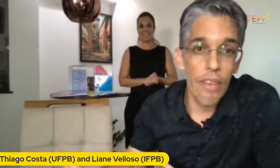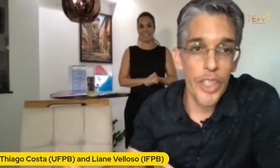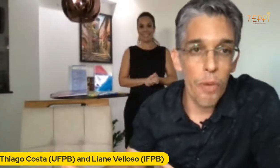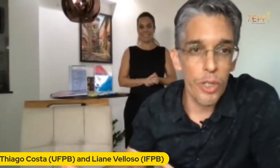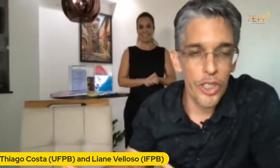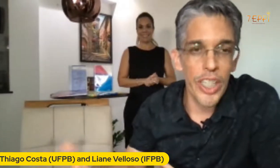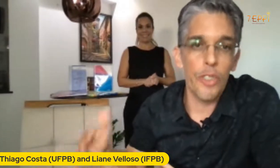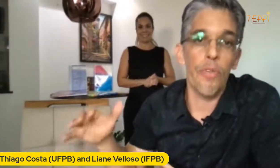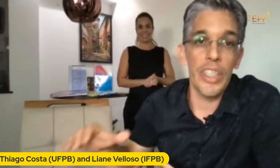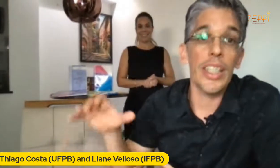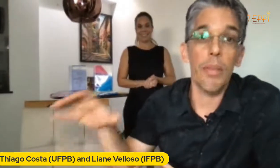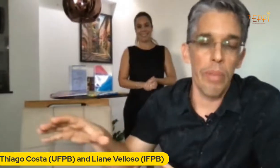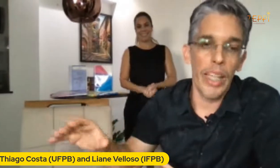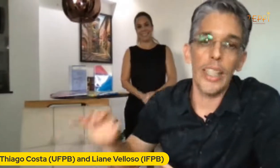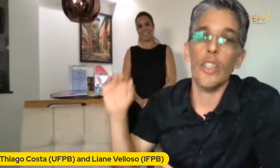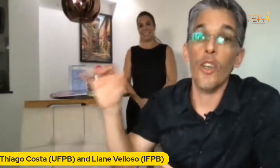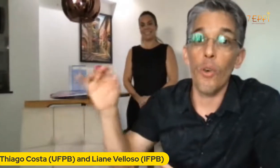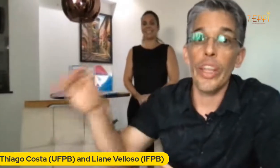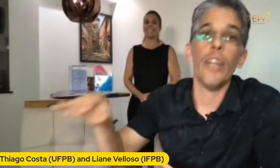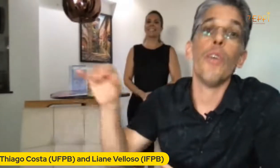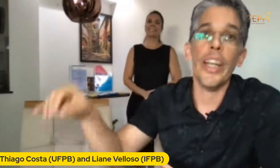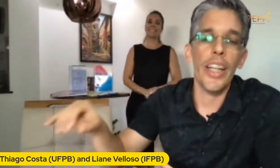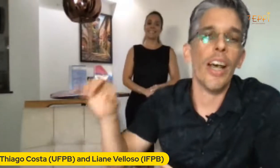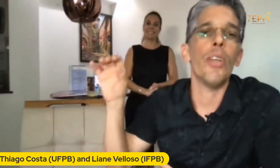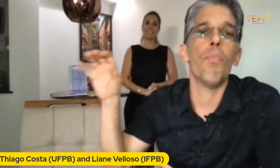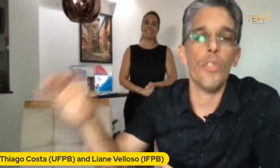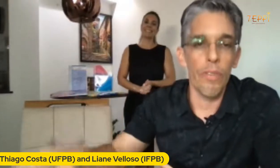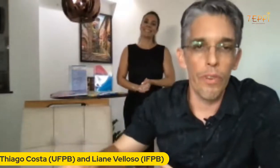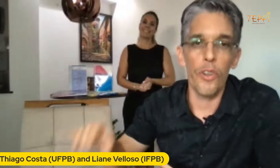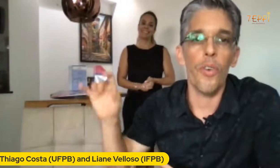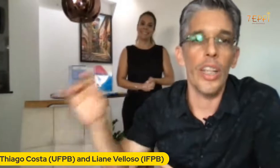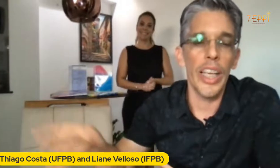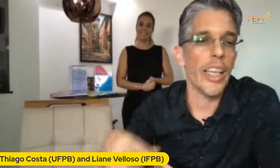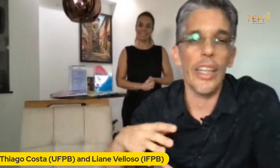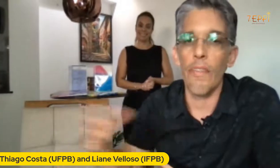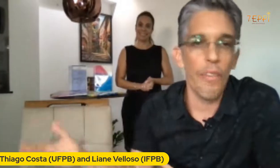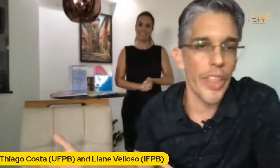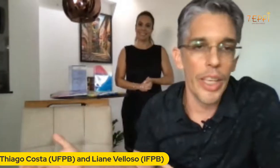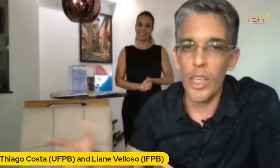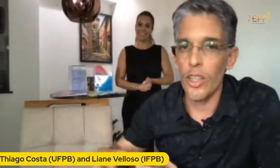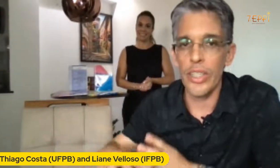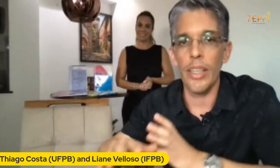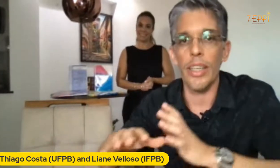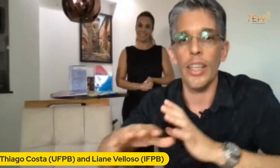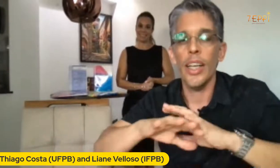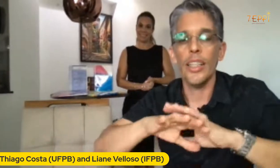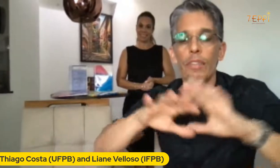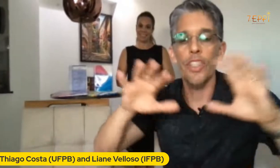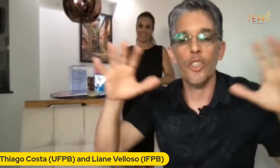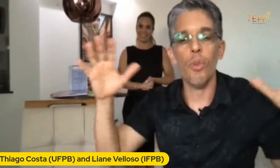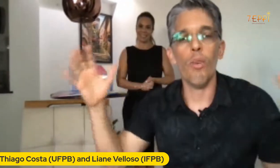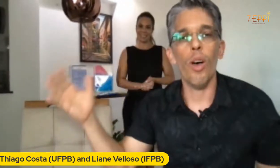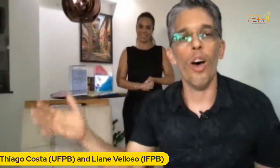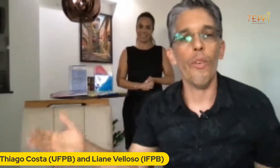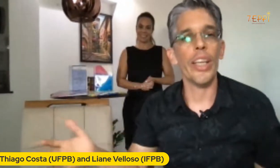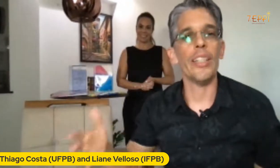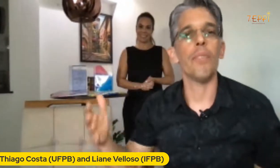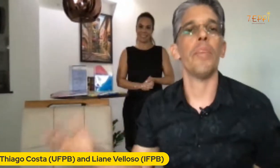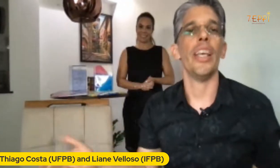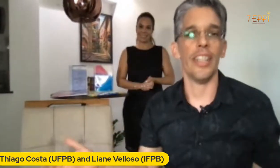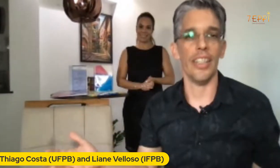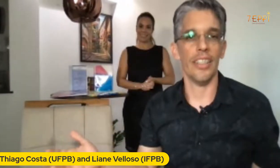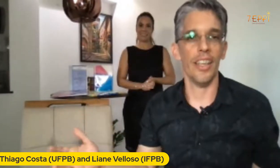If you didn't have the opportunity to visit the Padlet, go there right now and post a photo or link and everything, because the virtual wall